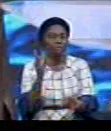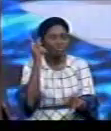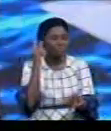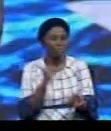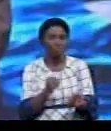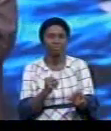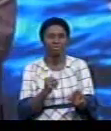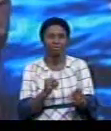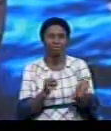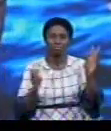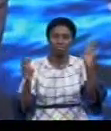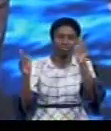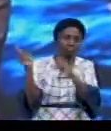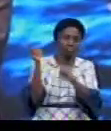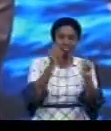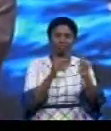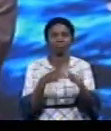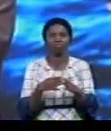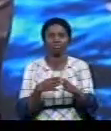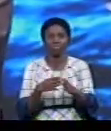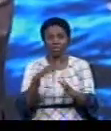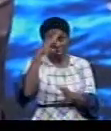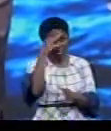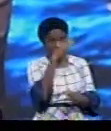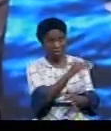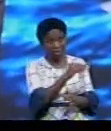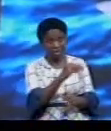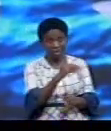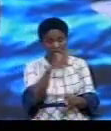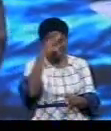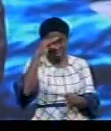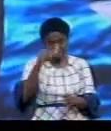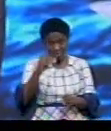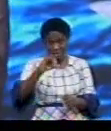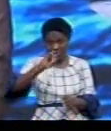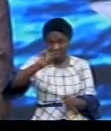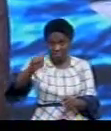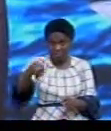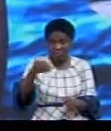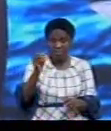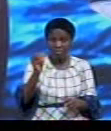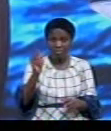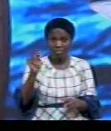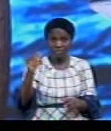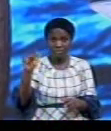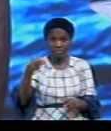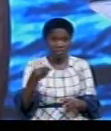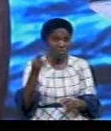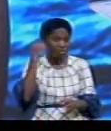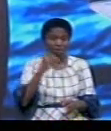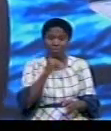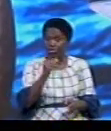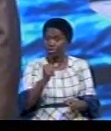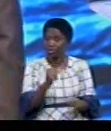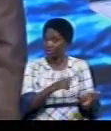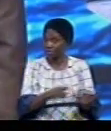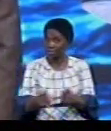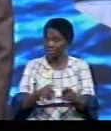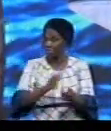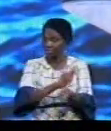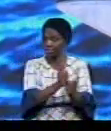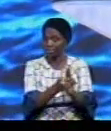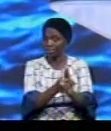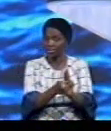Jonah was not ready to repent. He's fighting against the Almighty.